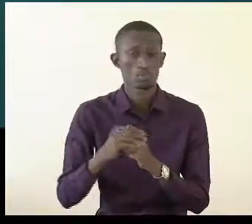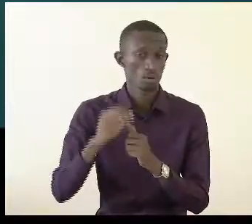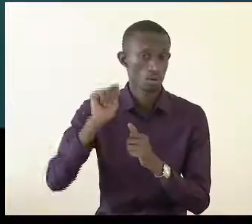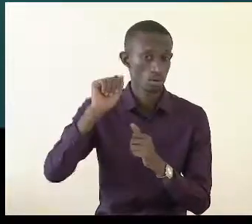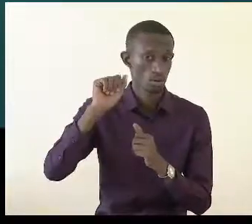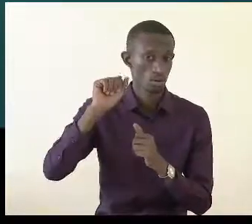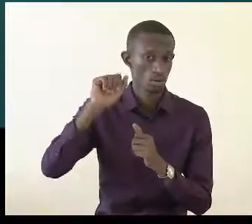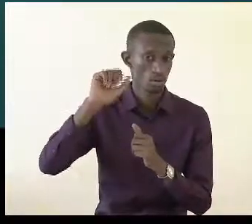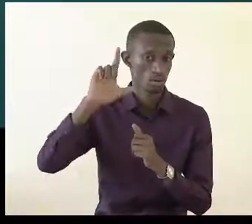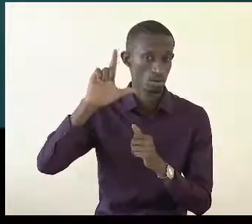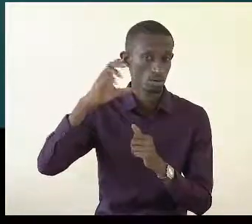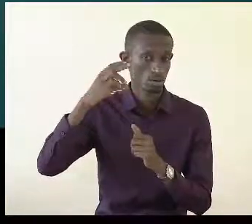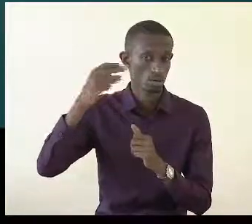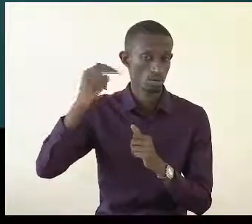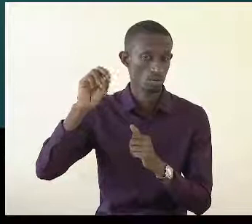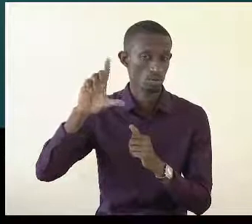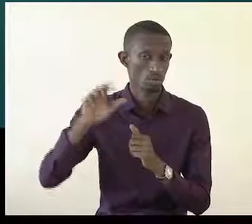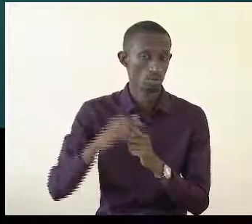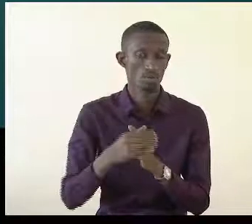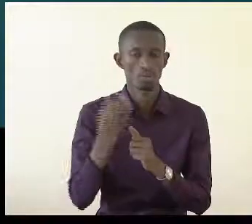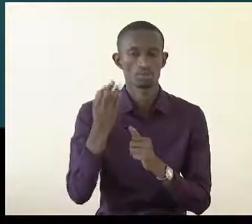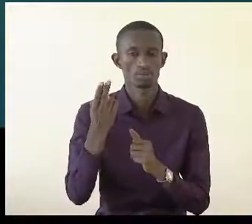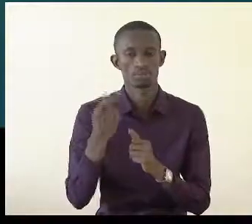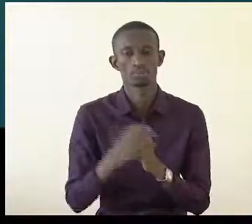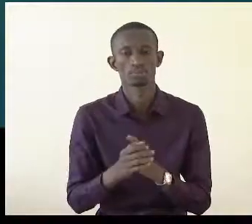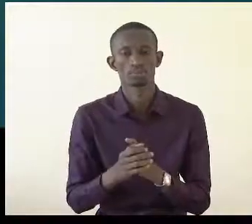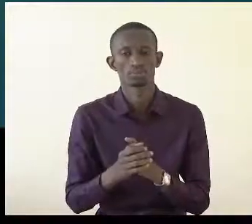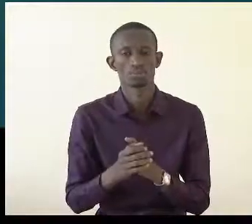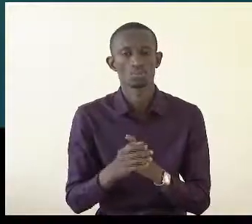didn't undergo any change, while A and B did.